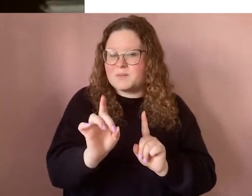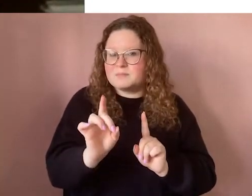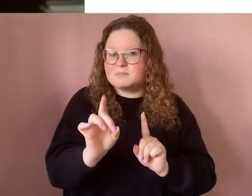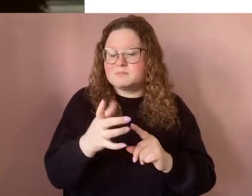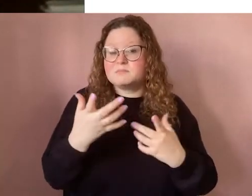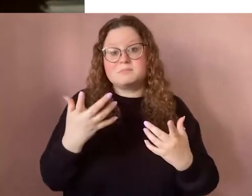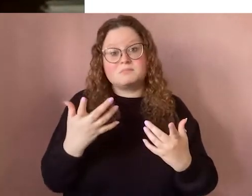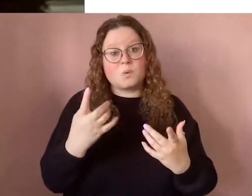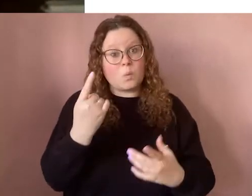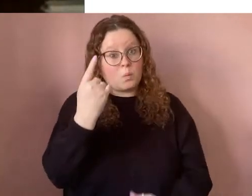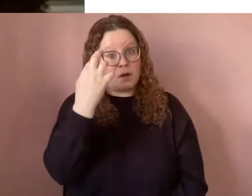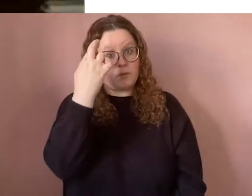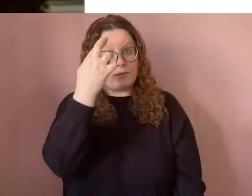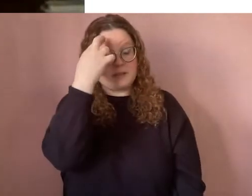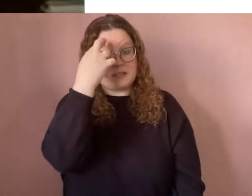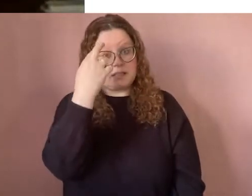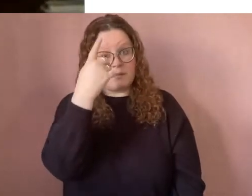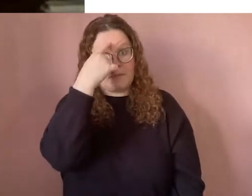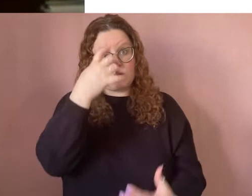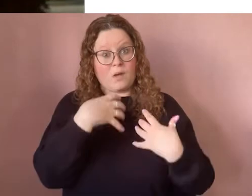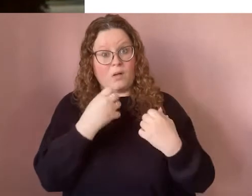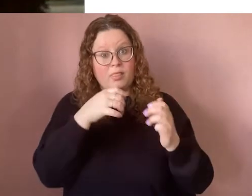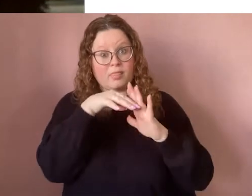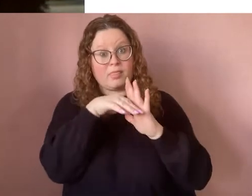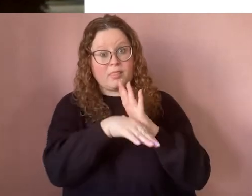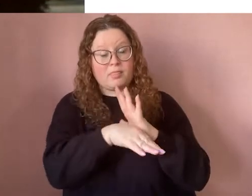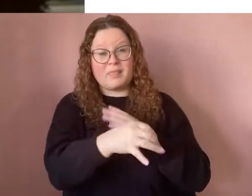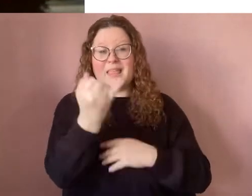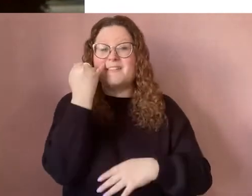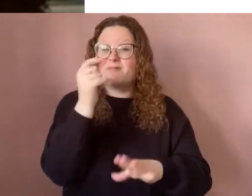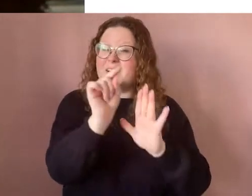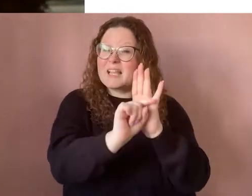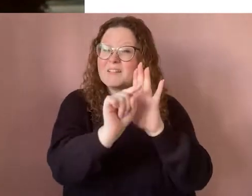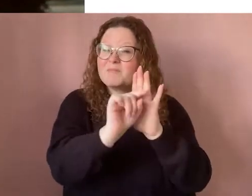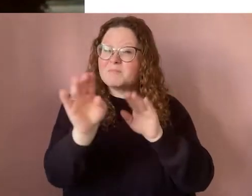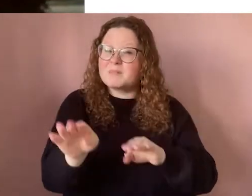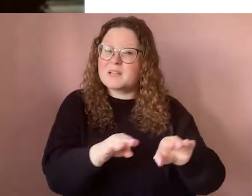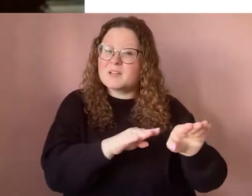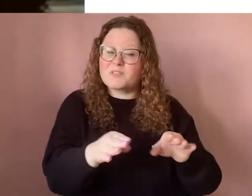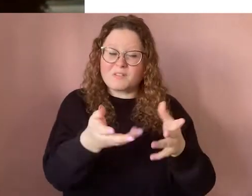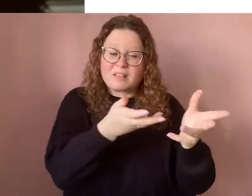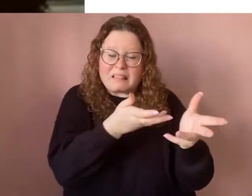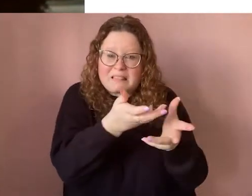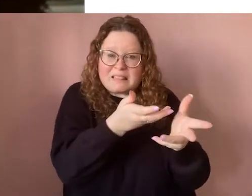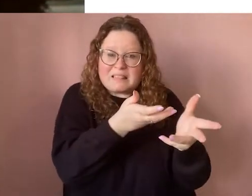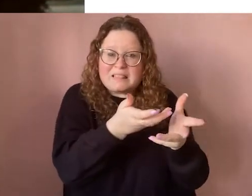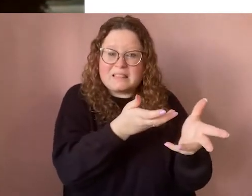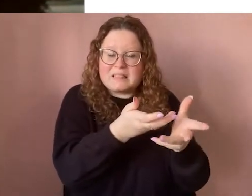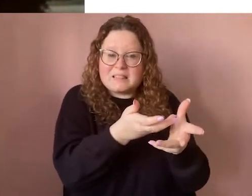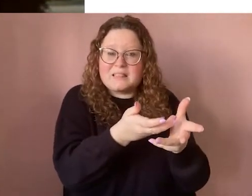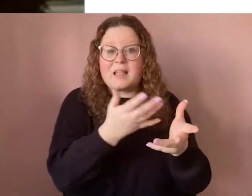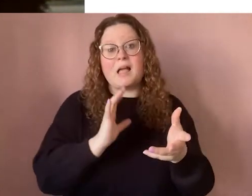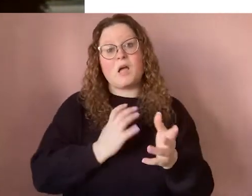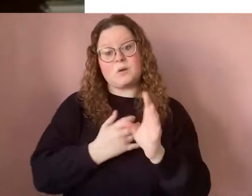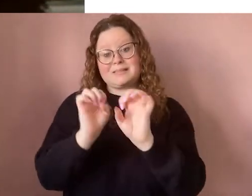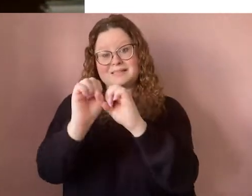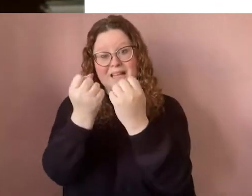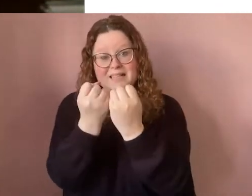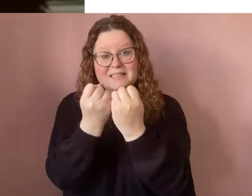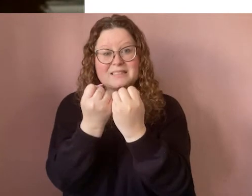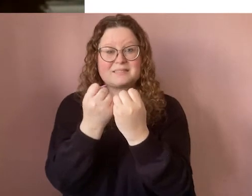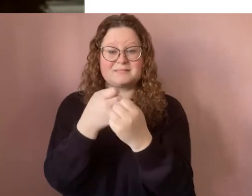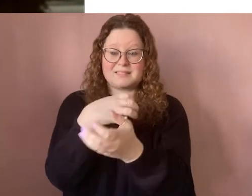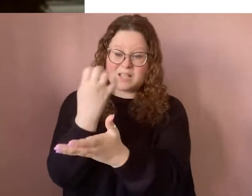other. A big part of it is how we conduct our society and our economy, and